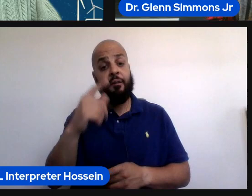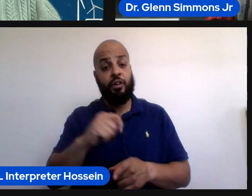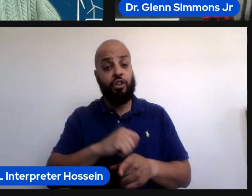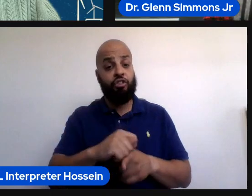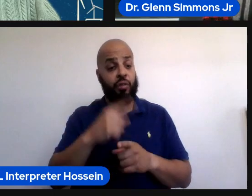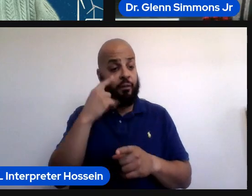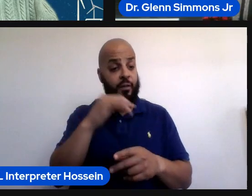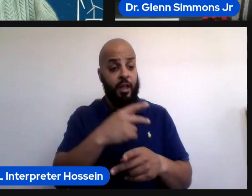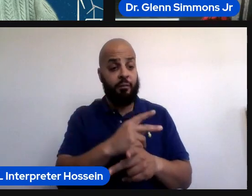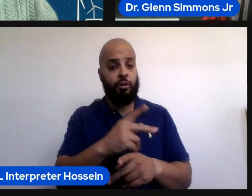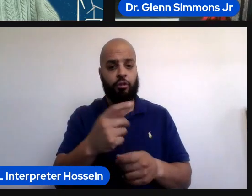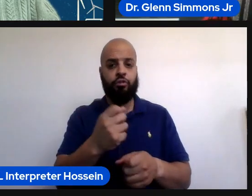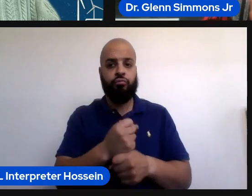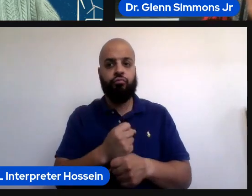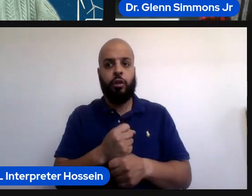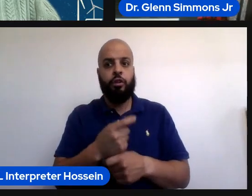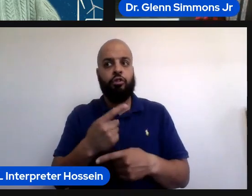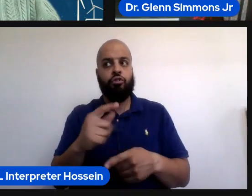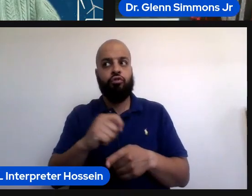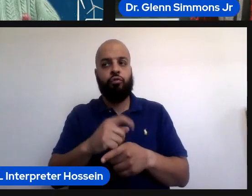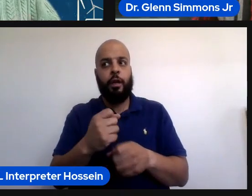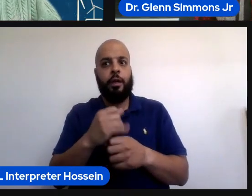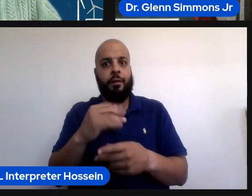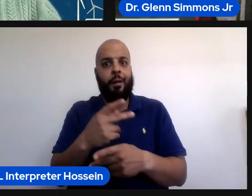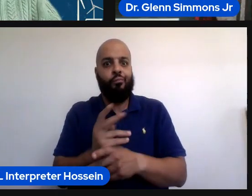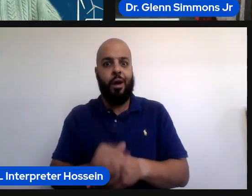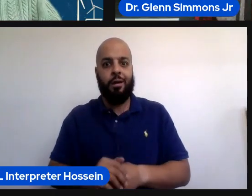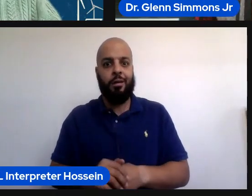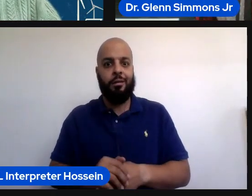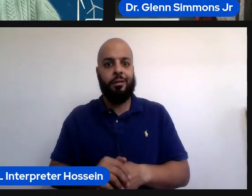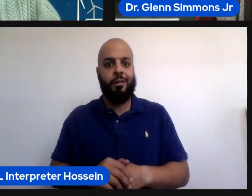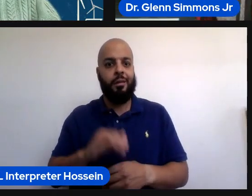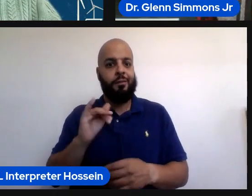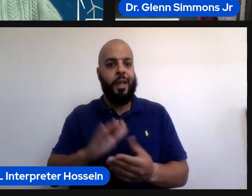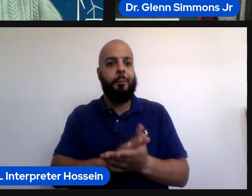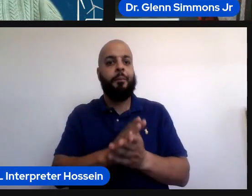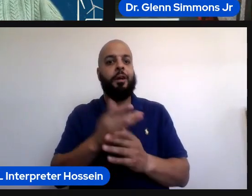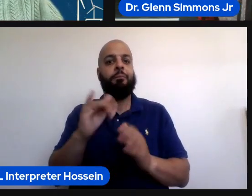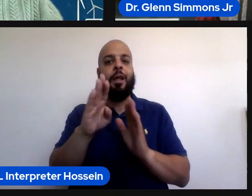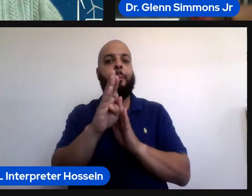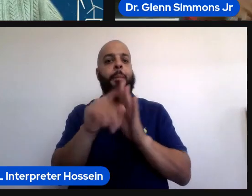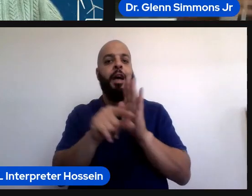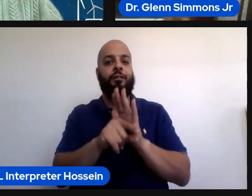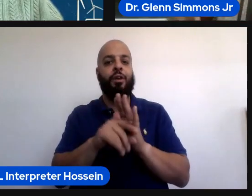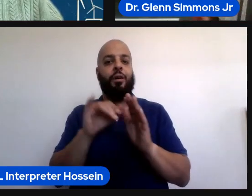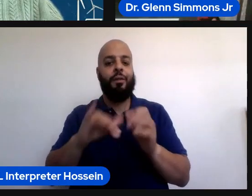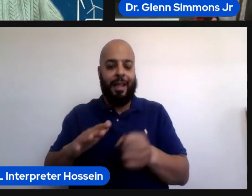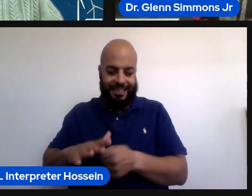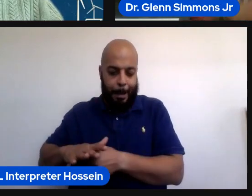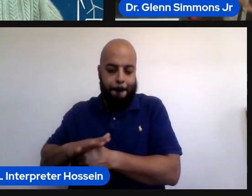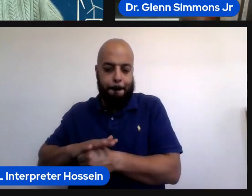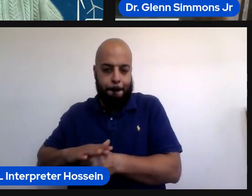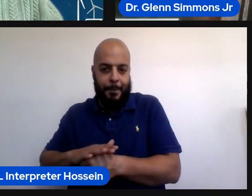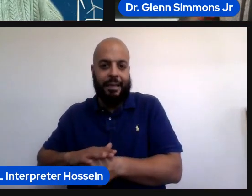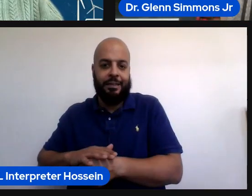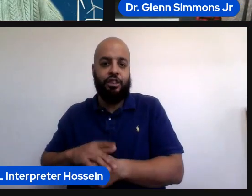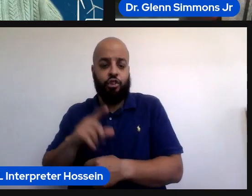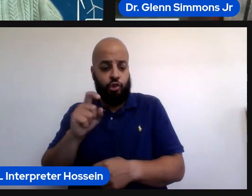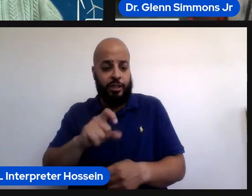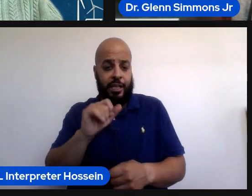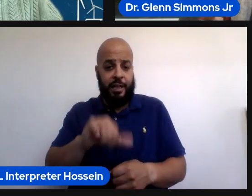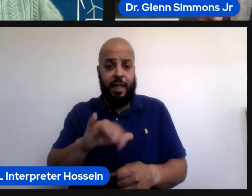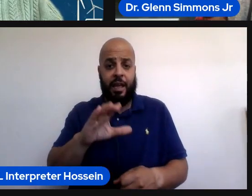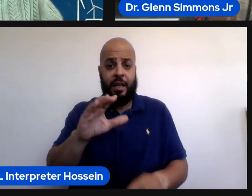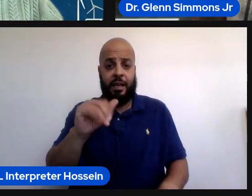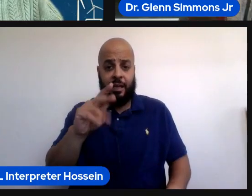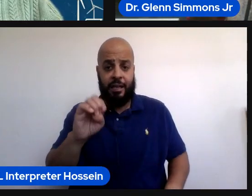product, you're training to get a product. That does not change. That becomes kind of the background. That's like the base of your cake. You need the cake. Now